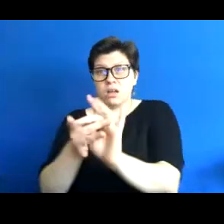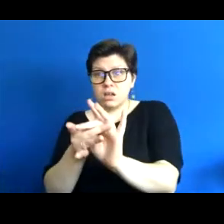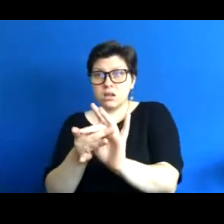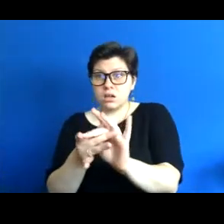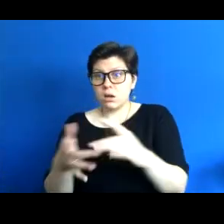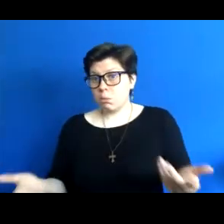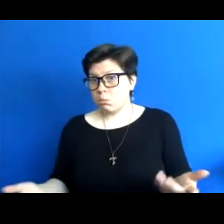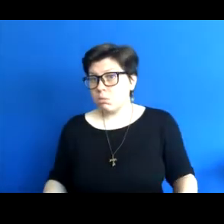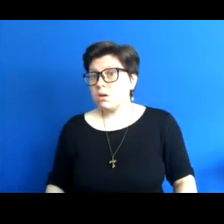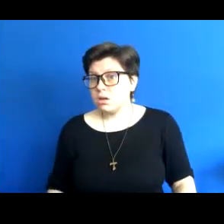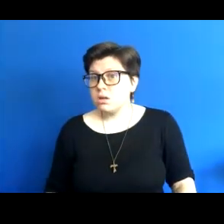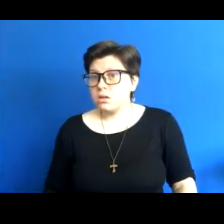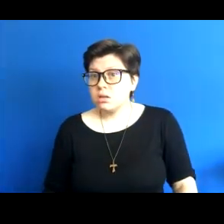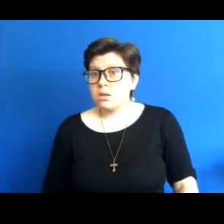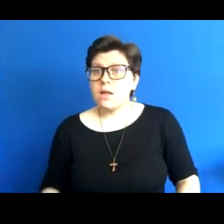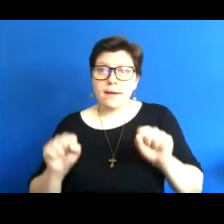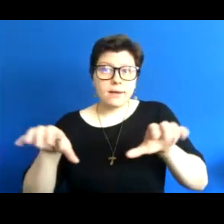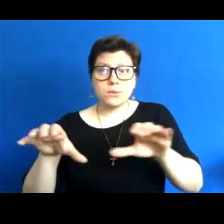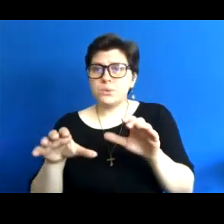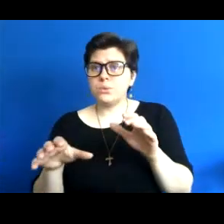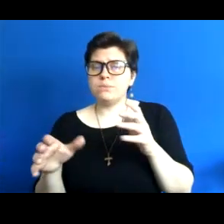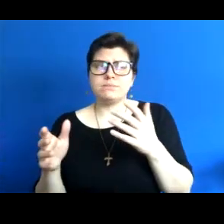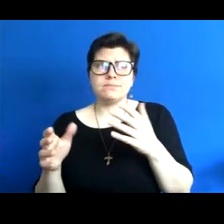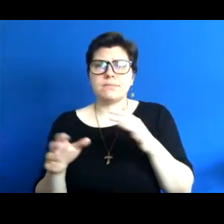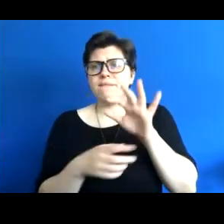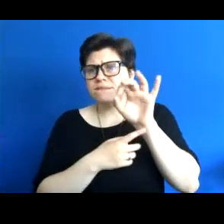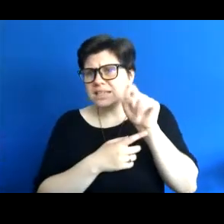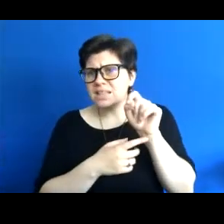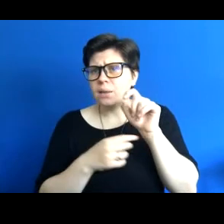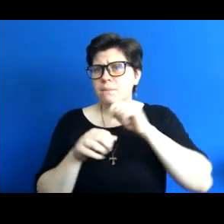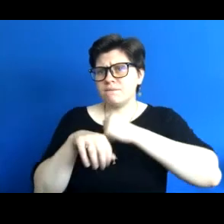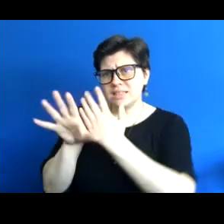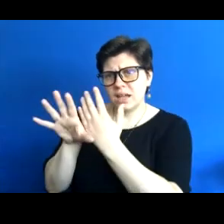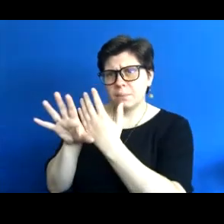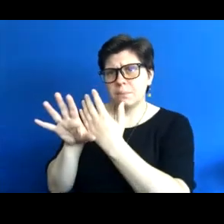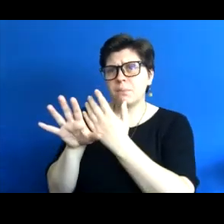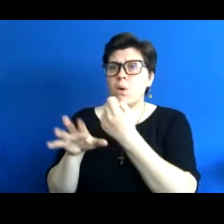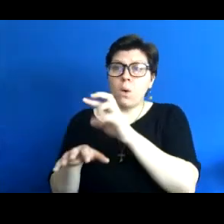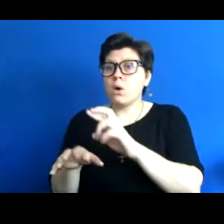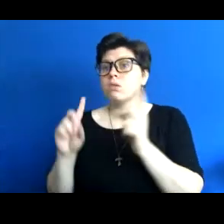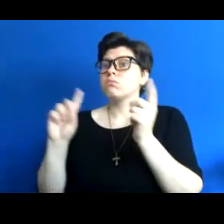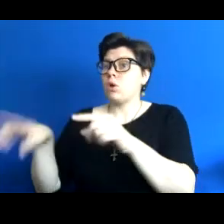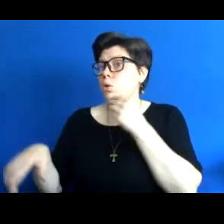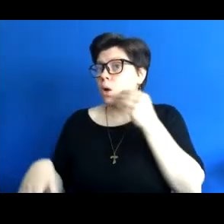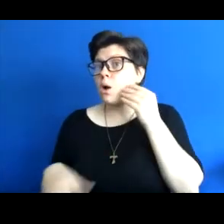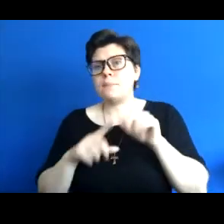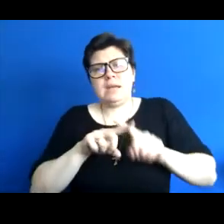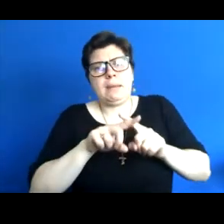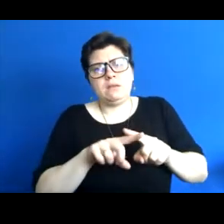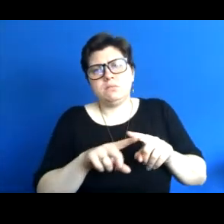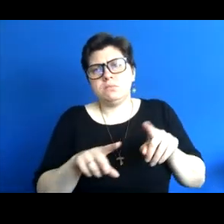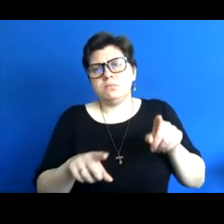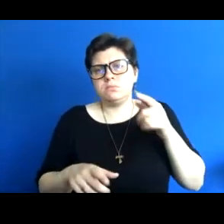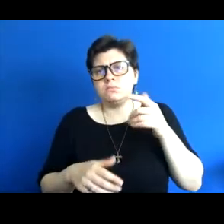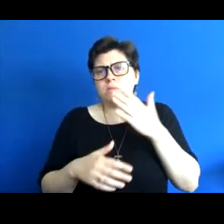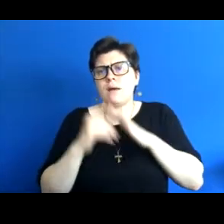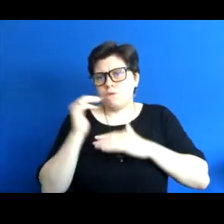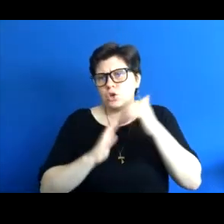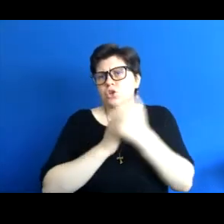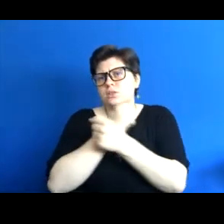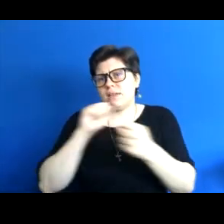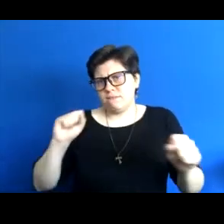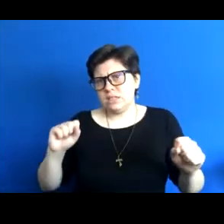together so that they can do, whether it's a FaceTime lesson one-on-one or an at-home lesson, depending on the comfort level and the safety